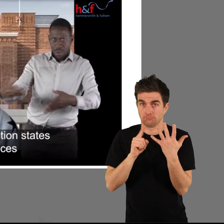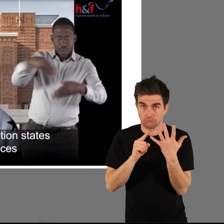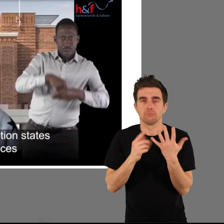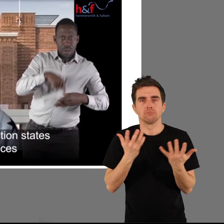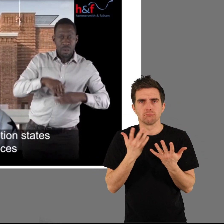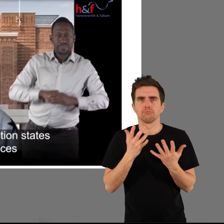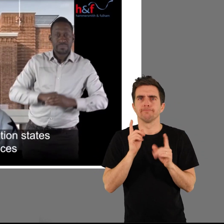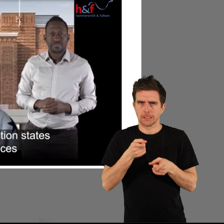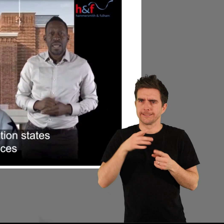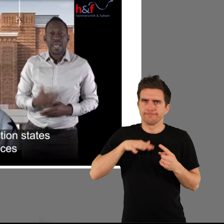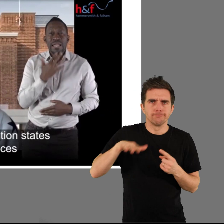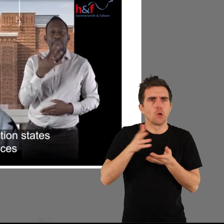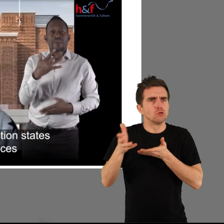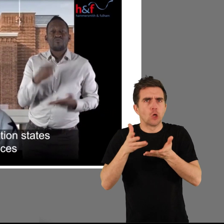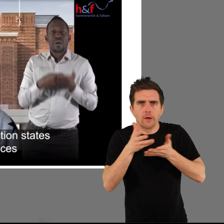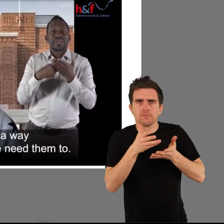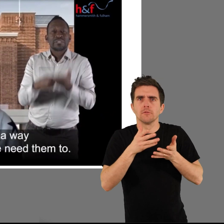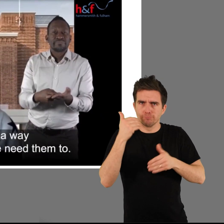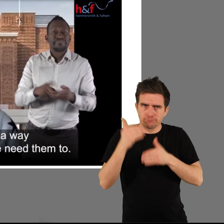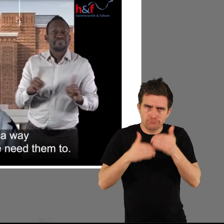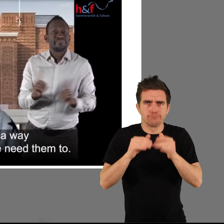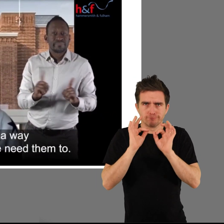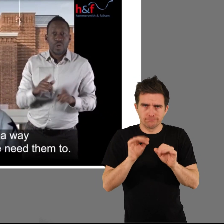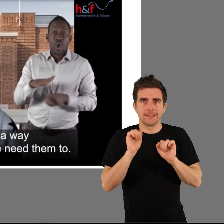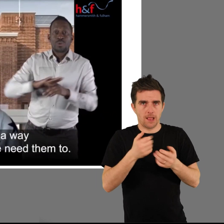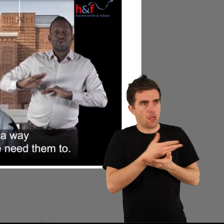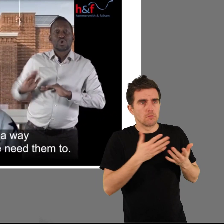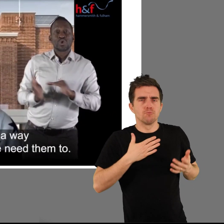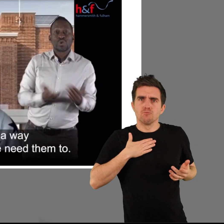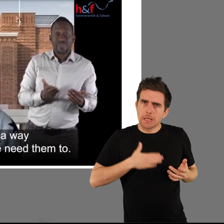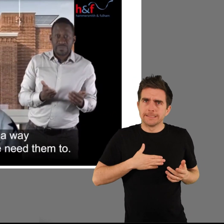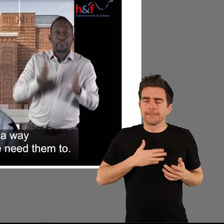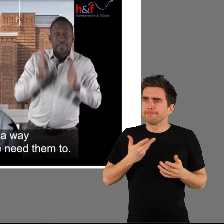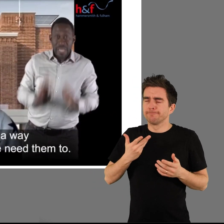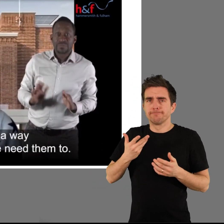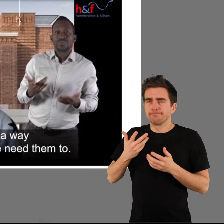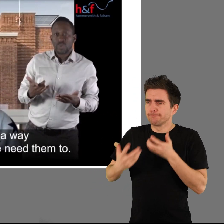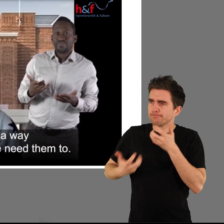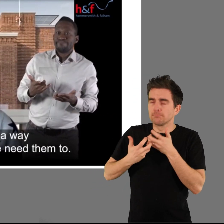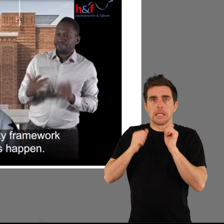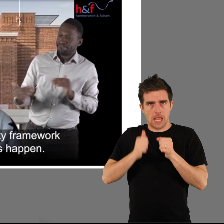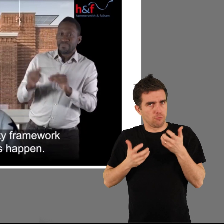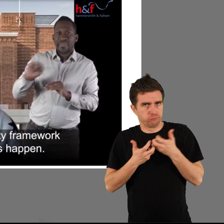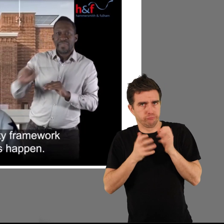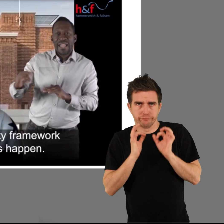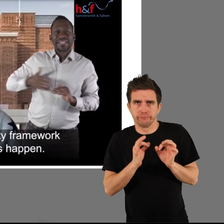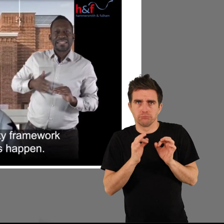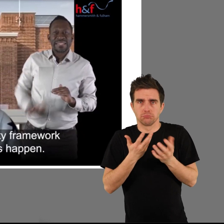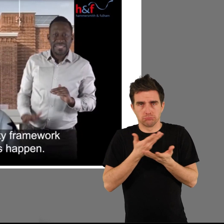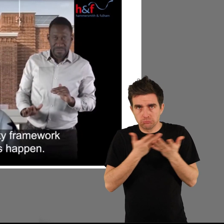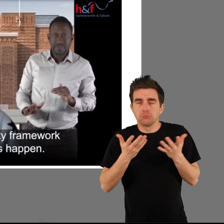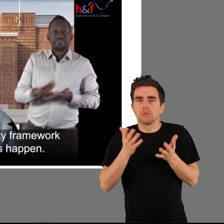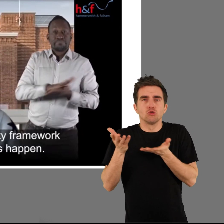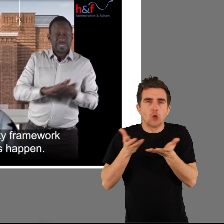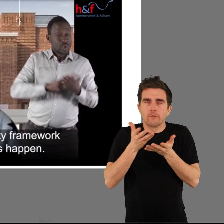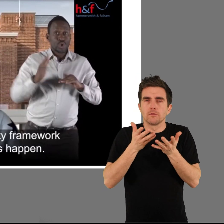The fifth recommendation states that local services need to be run in a way that local disabled people need them to, and that a service quality framework